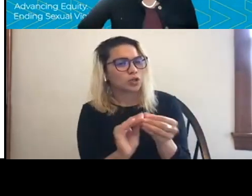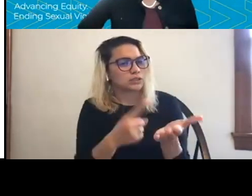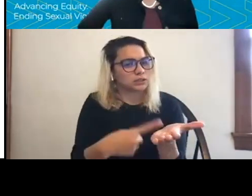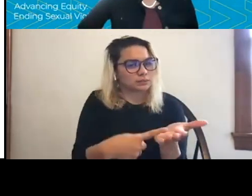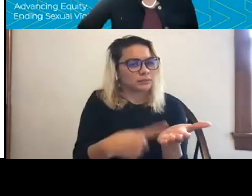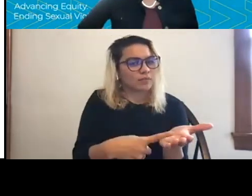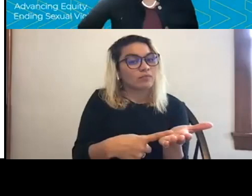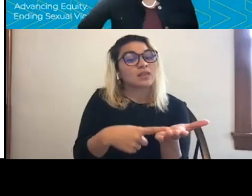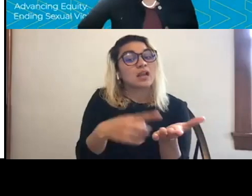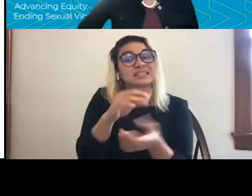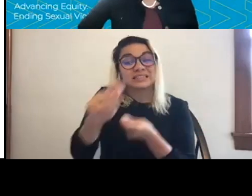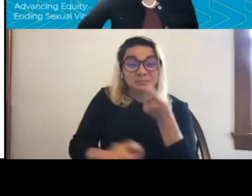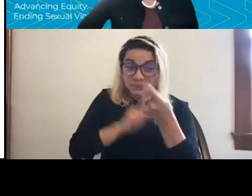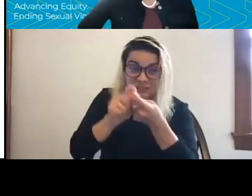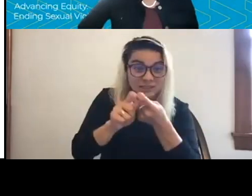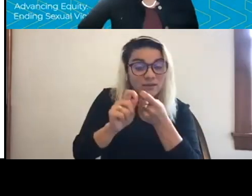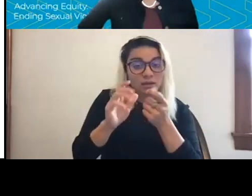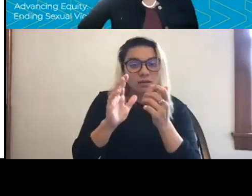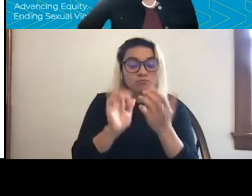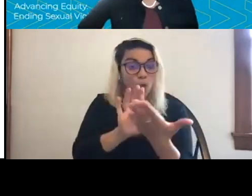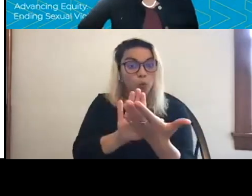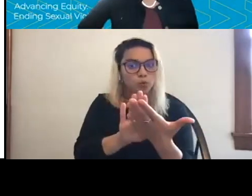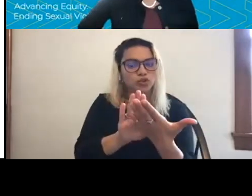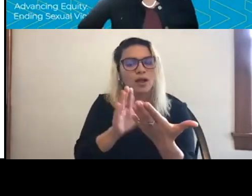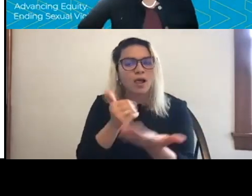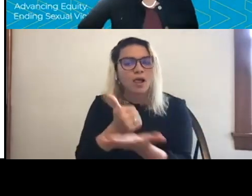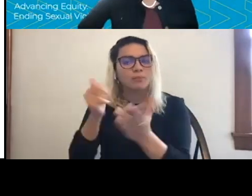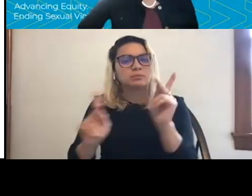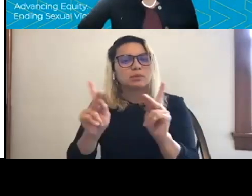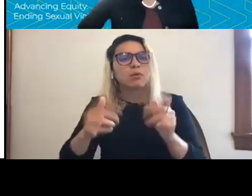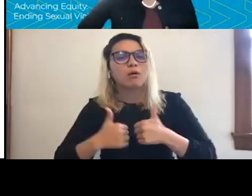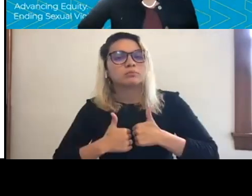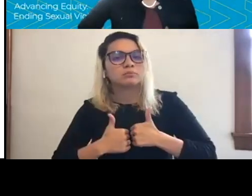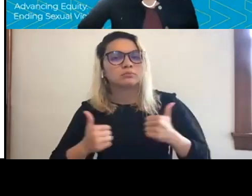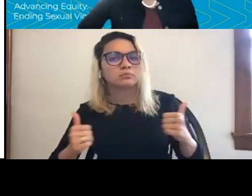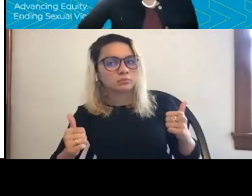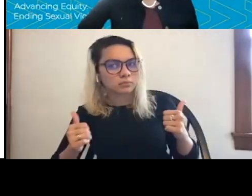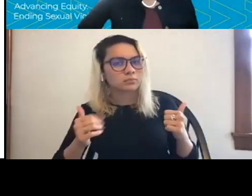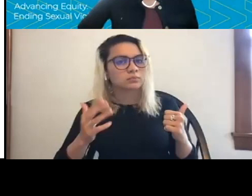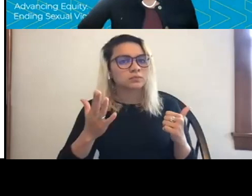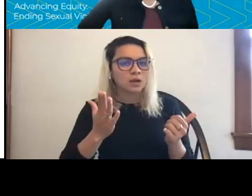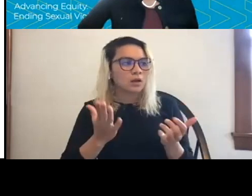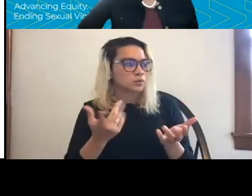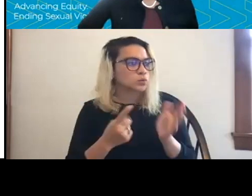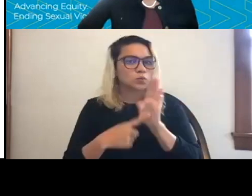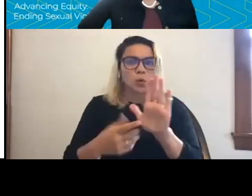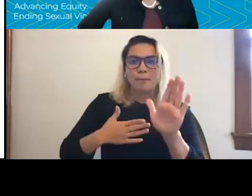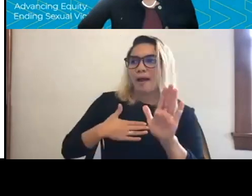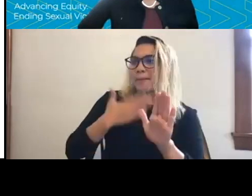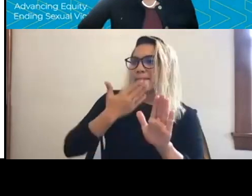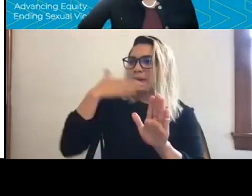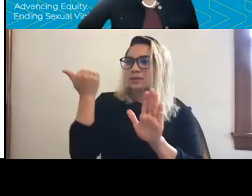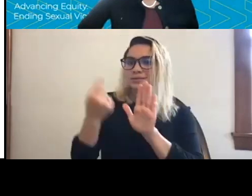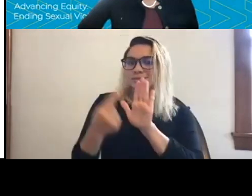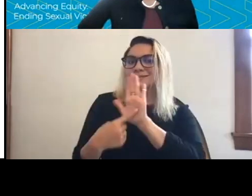people to the best versions of themselves and gets them to a point where they are motivated to change behavior. And